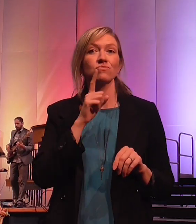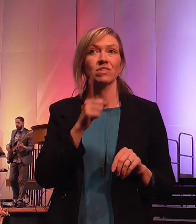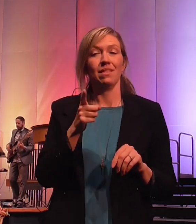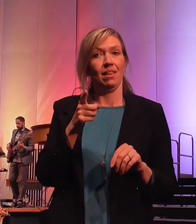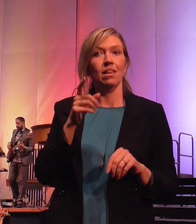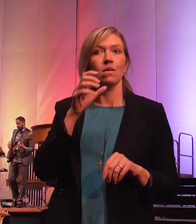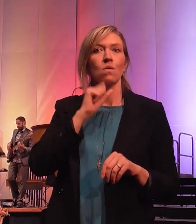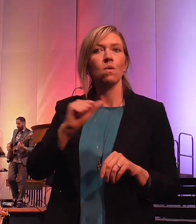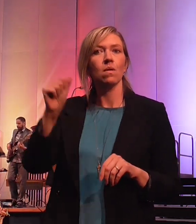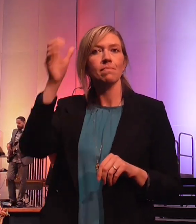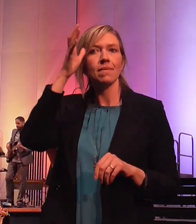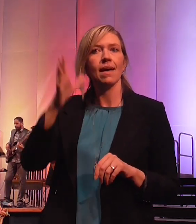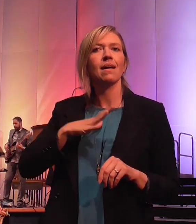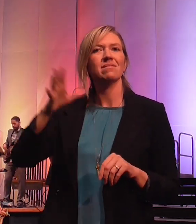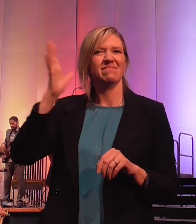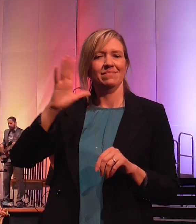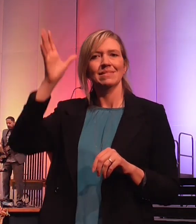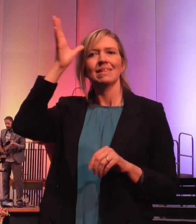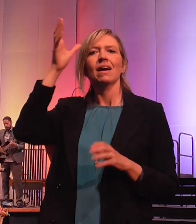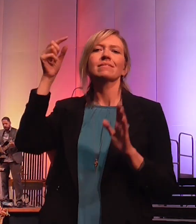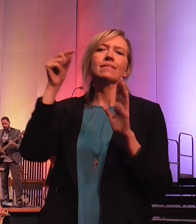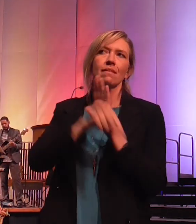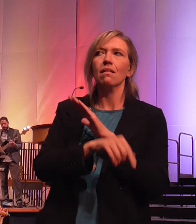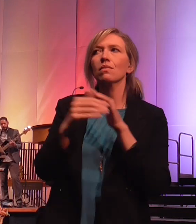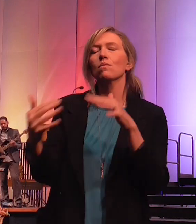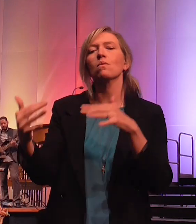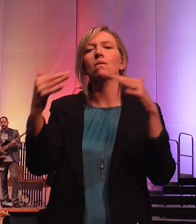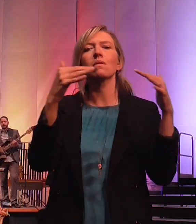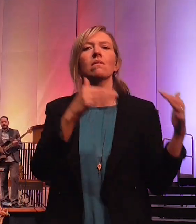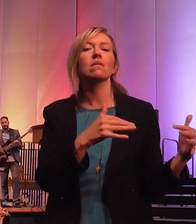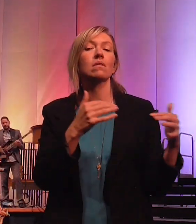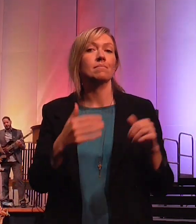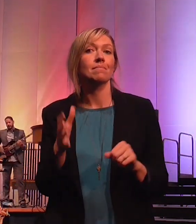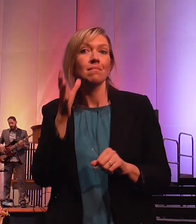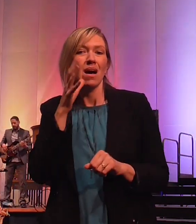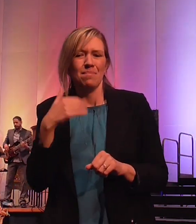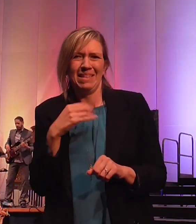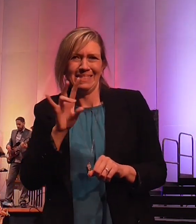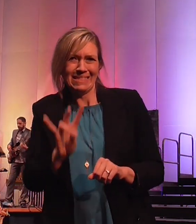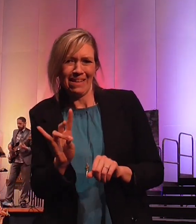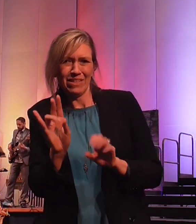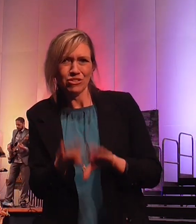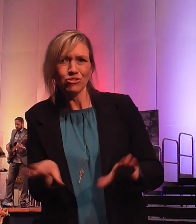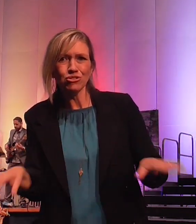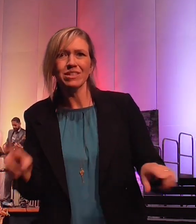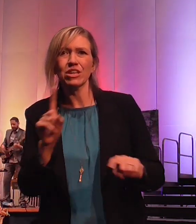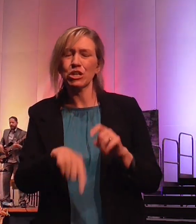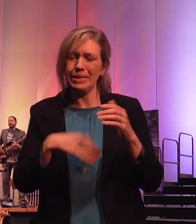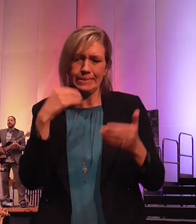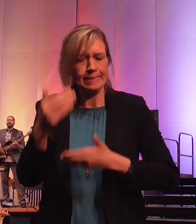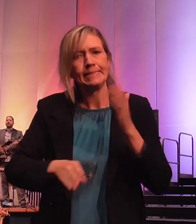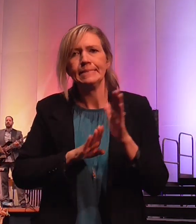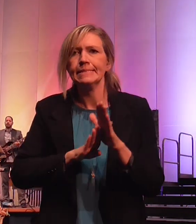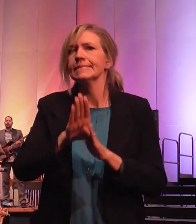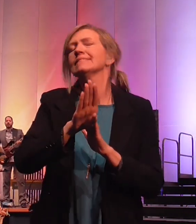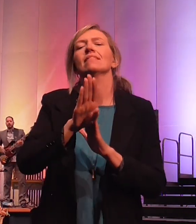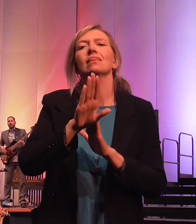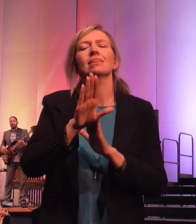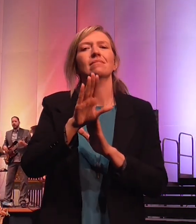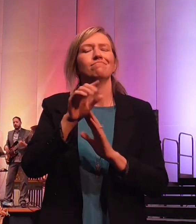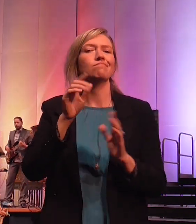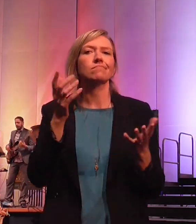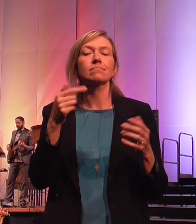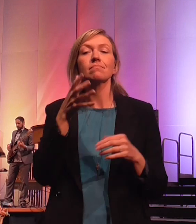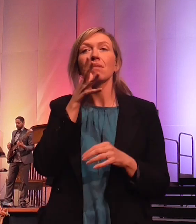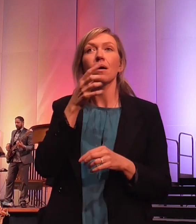Our real old man, he got killed in the war, and she knew her and 7 kids couldn't have gotten very far.